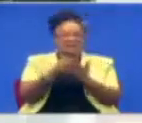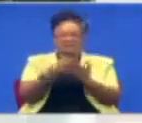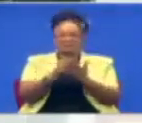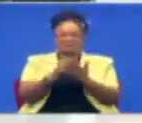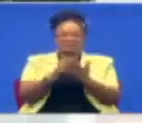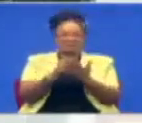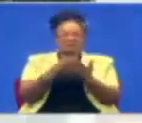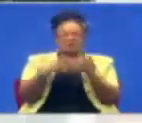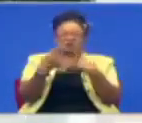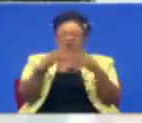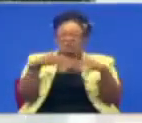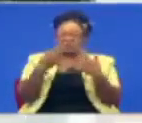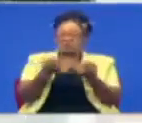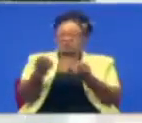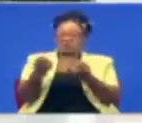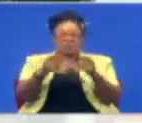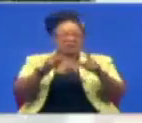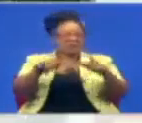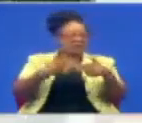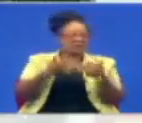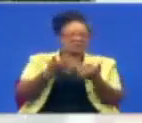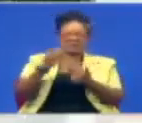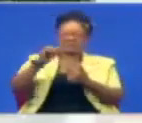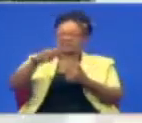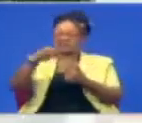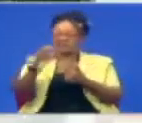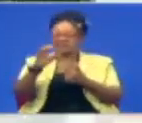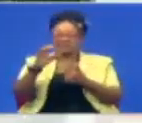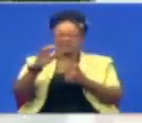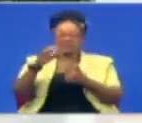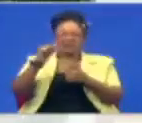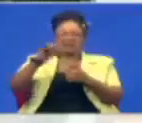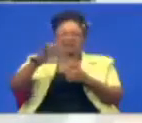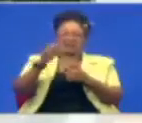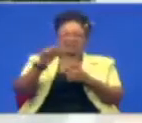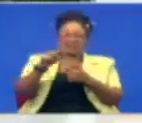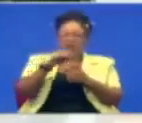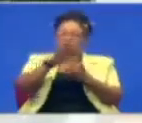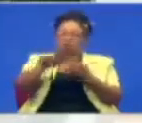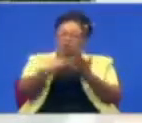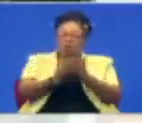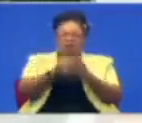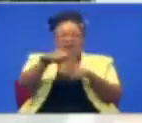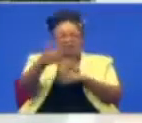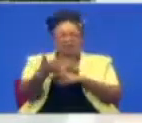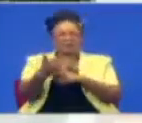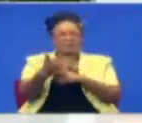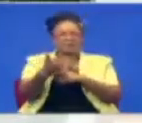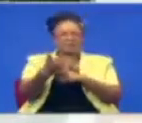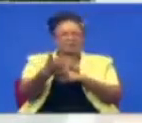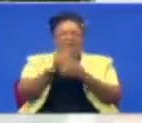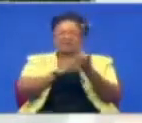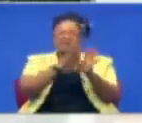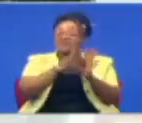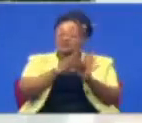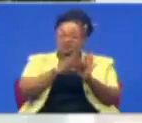talking of small claims court, you're talking of AJC, AJS, you're talking of all these other